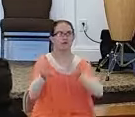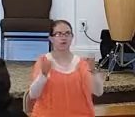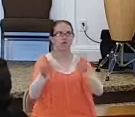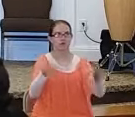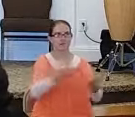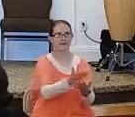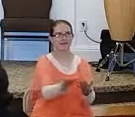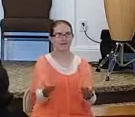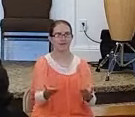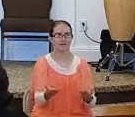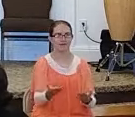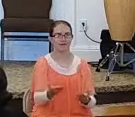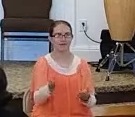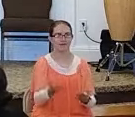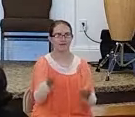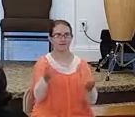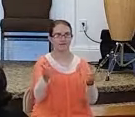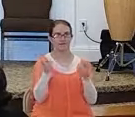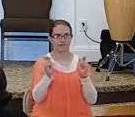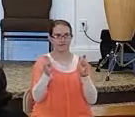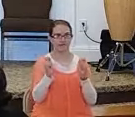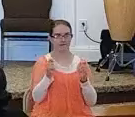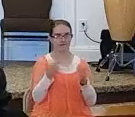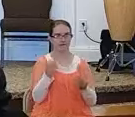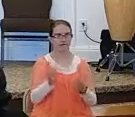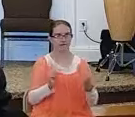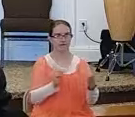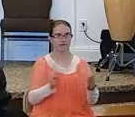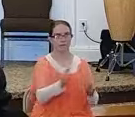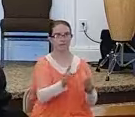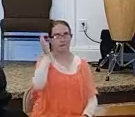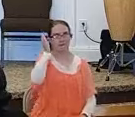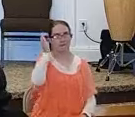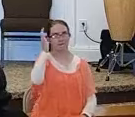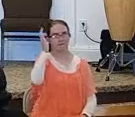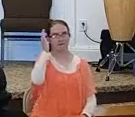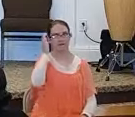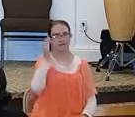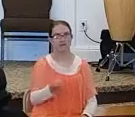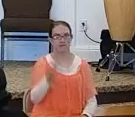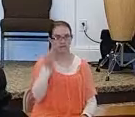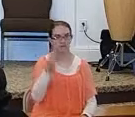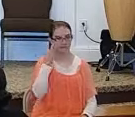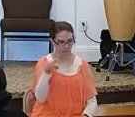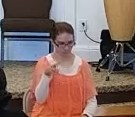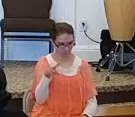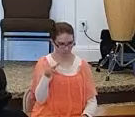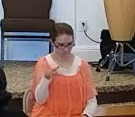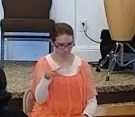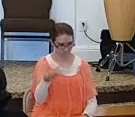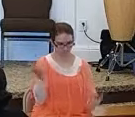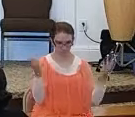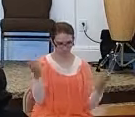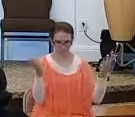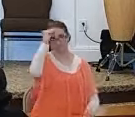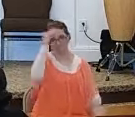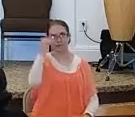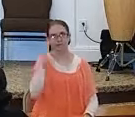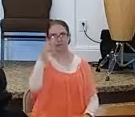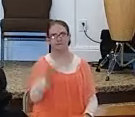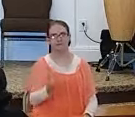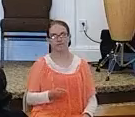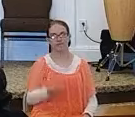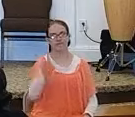thing, and all of a sudden, somebody comes to him with a message, and he looks at the note, and he said, well, boys, he